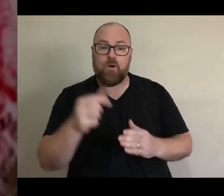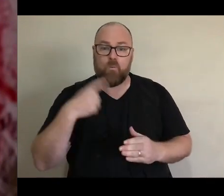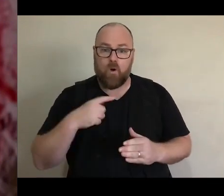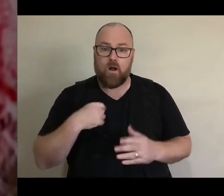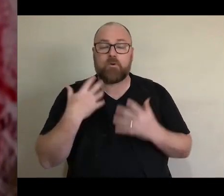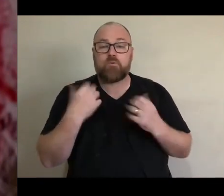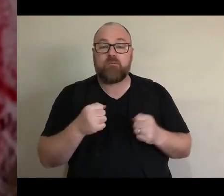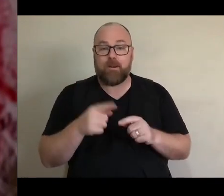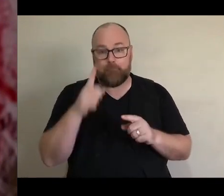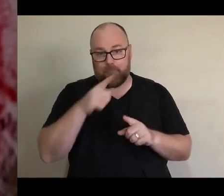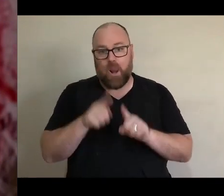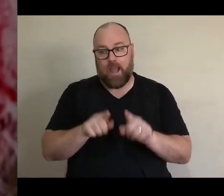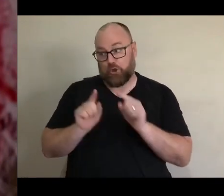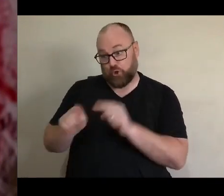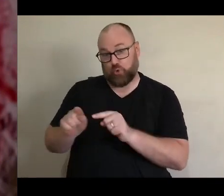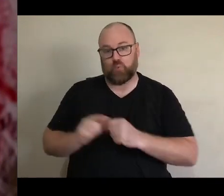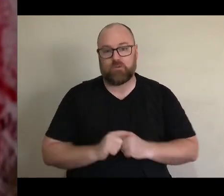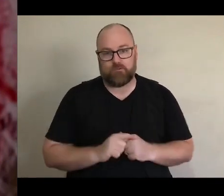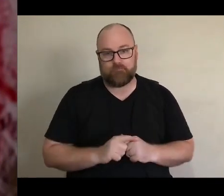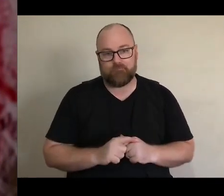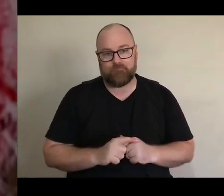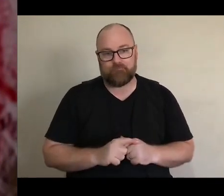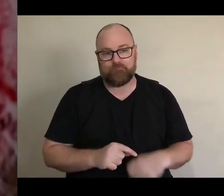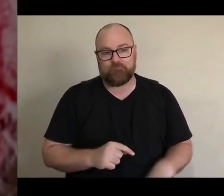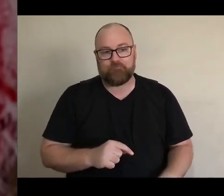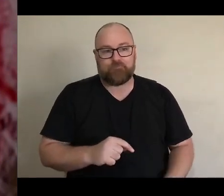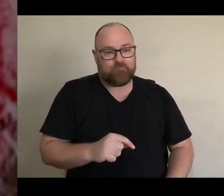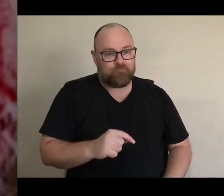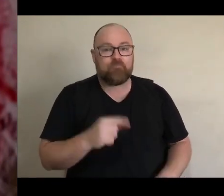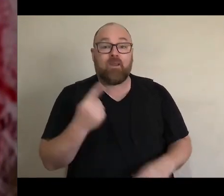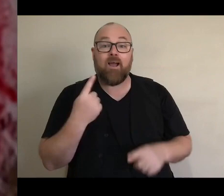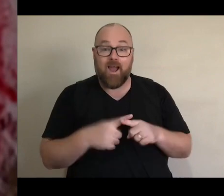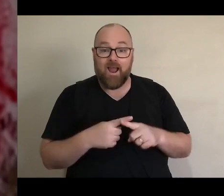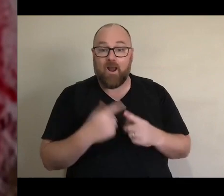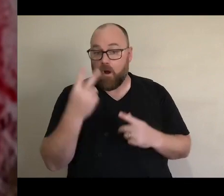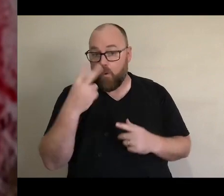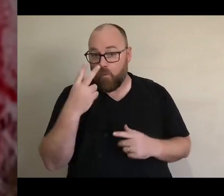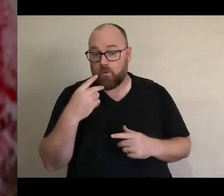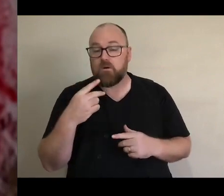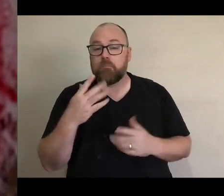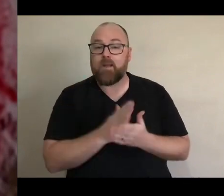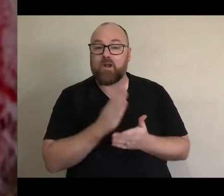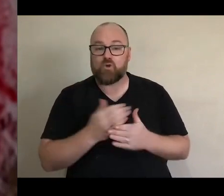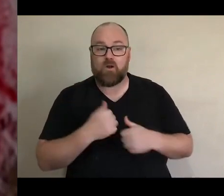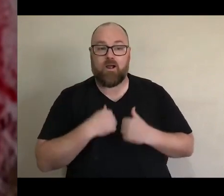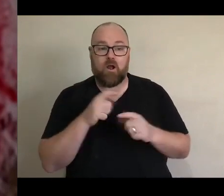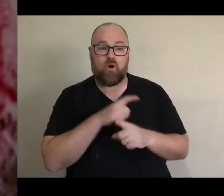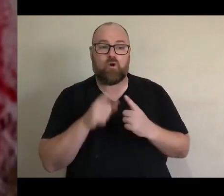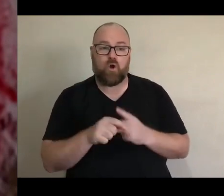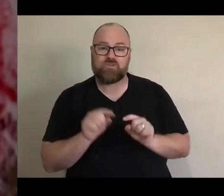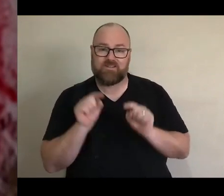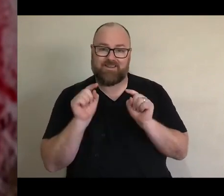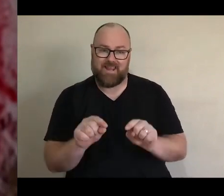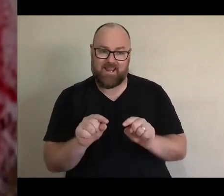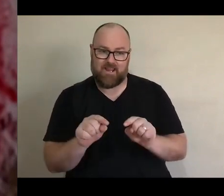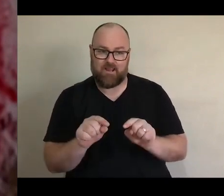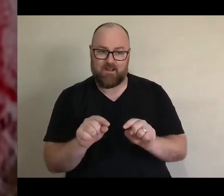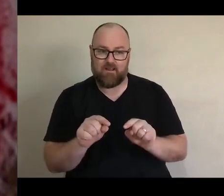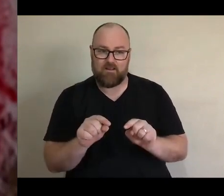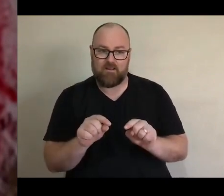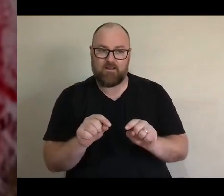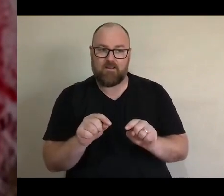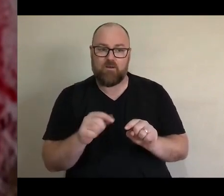you and our old ones to make sure that our culture is there. And deep respects to any elders out